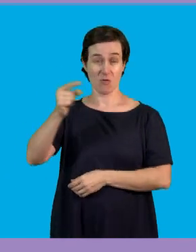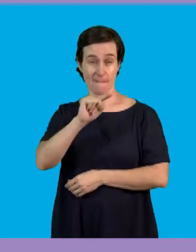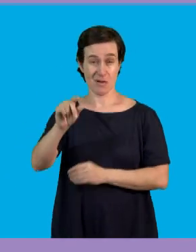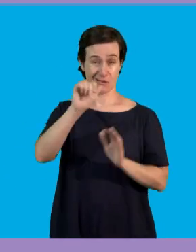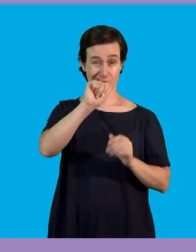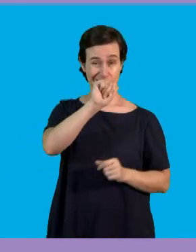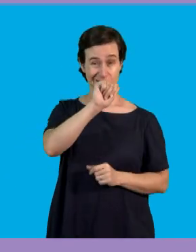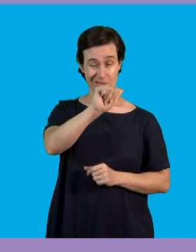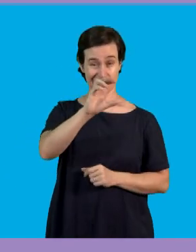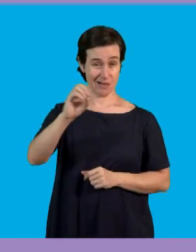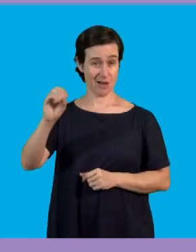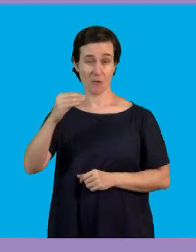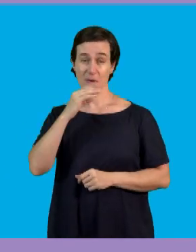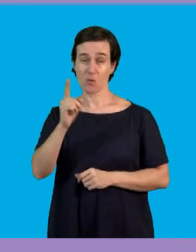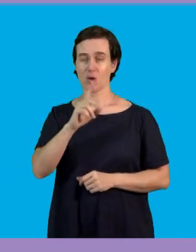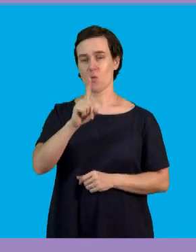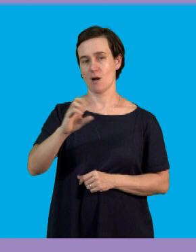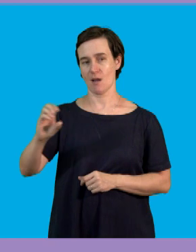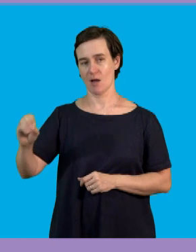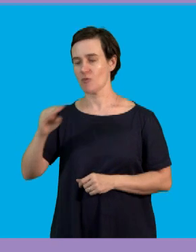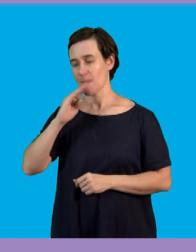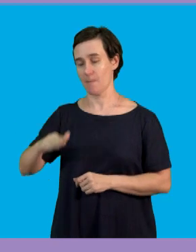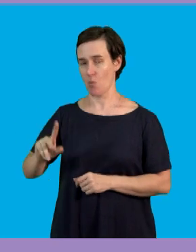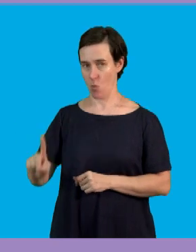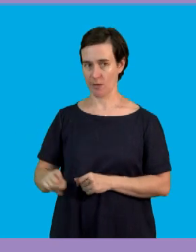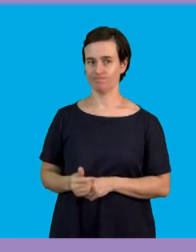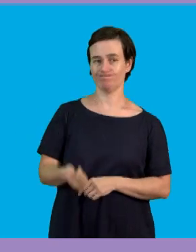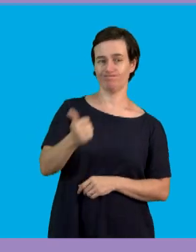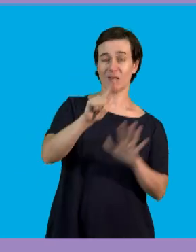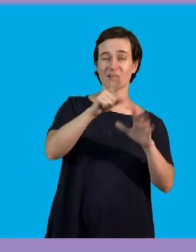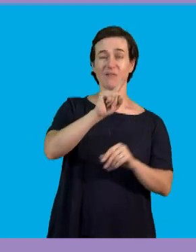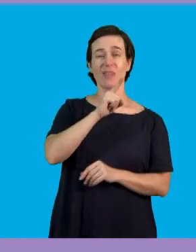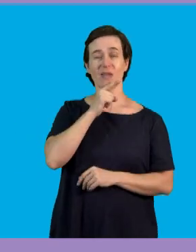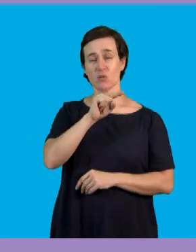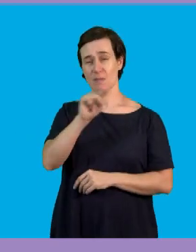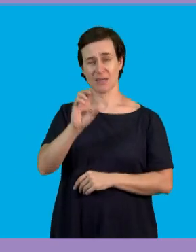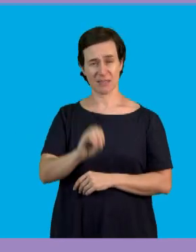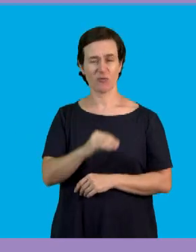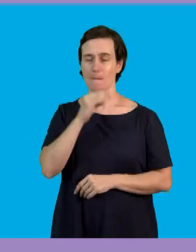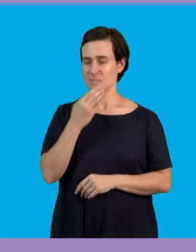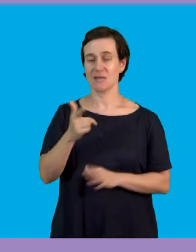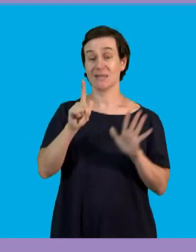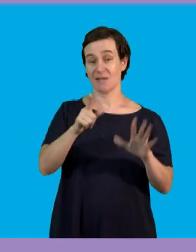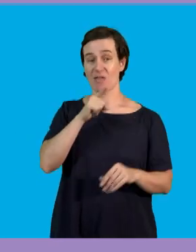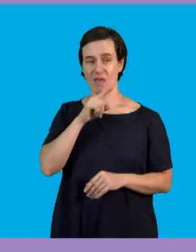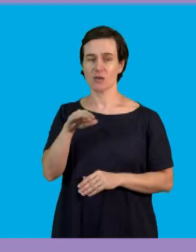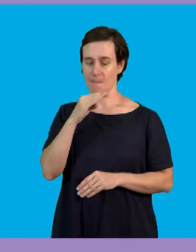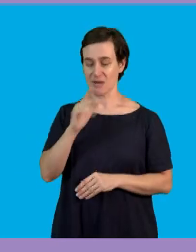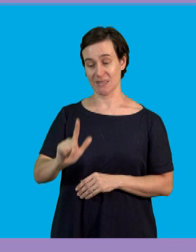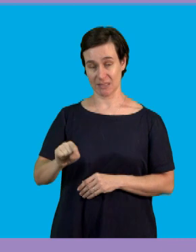leaves us with 100. We have 7,000 minus 0,000s, that still gives us